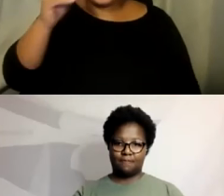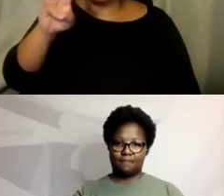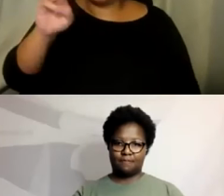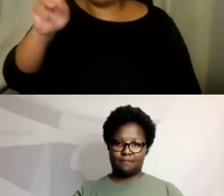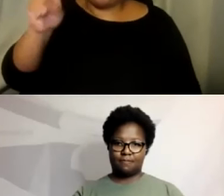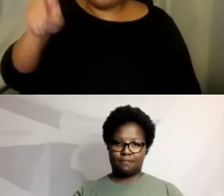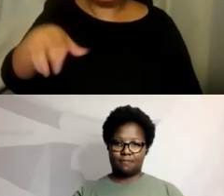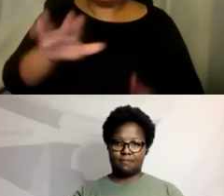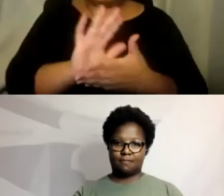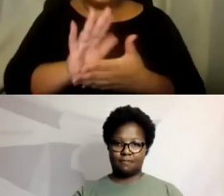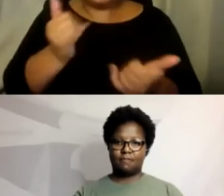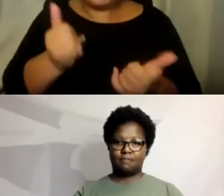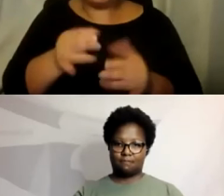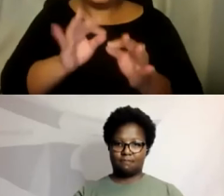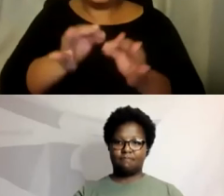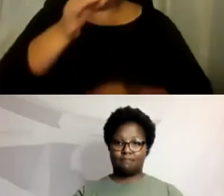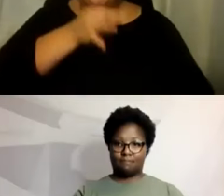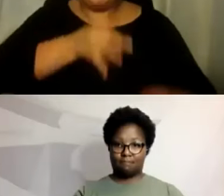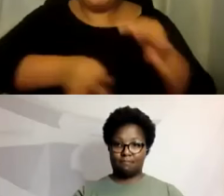please.